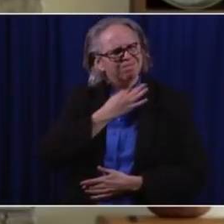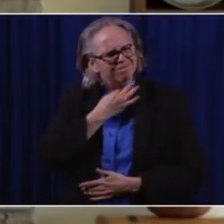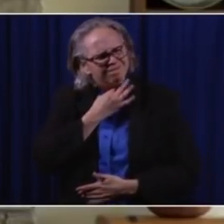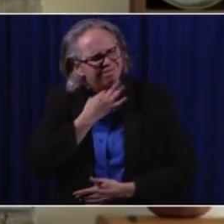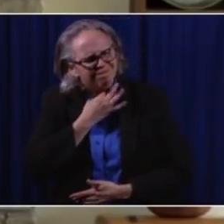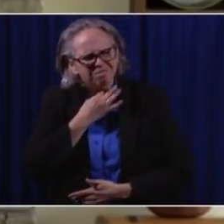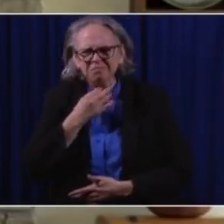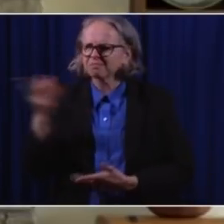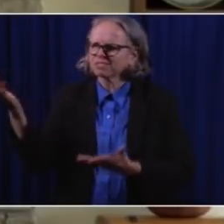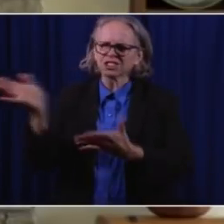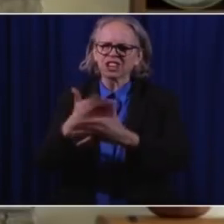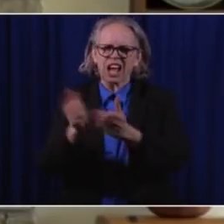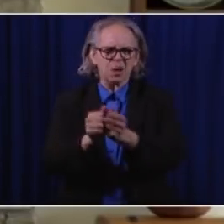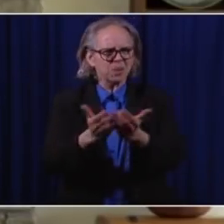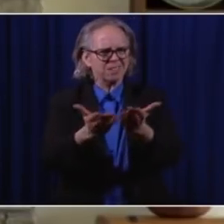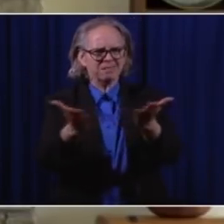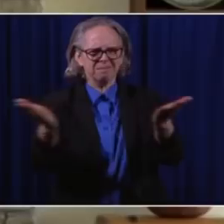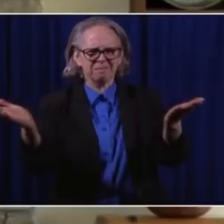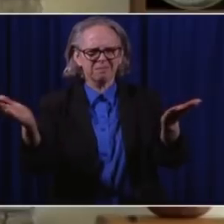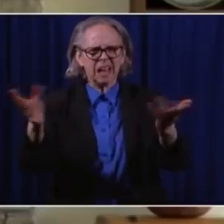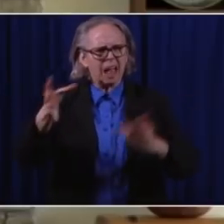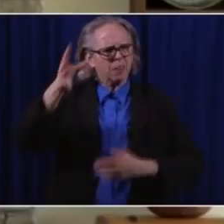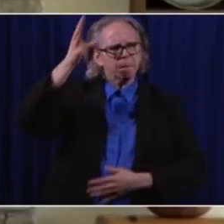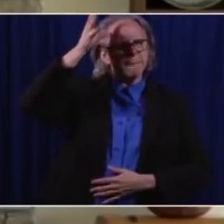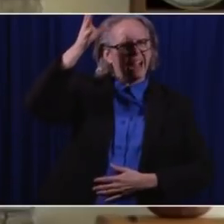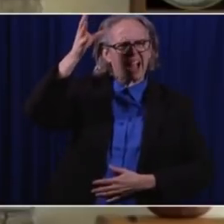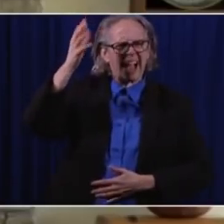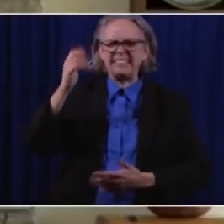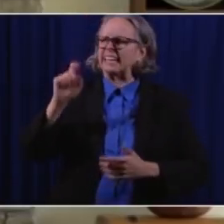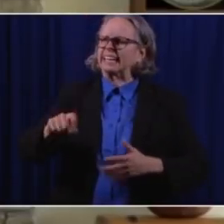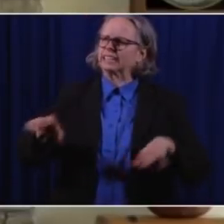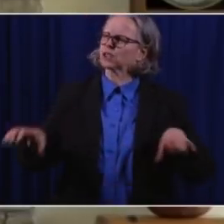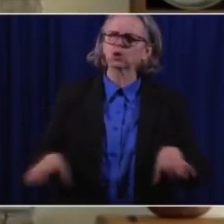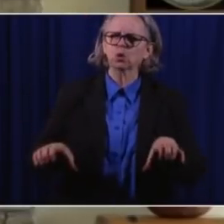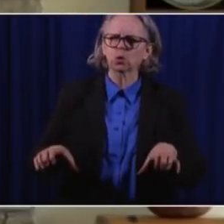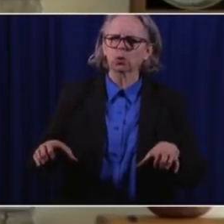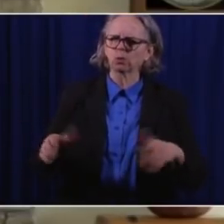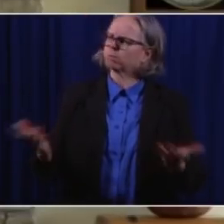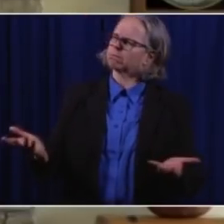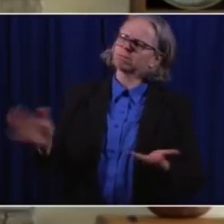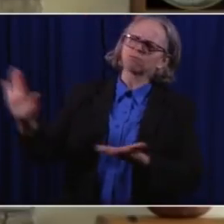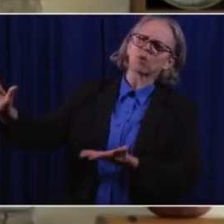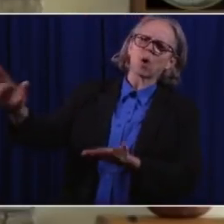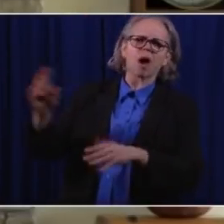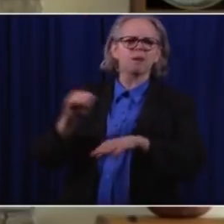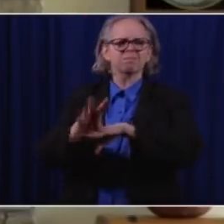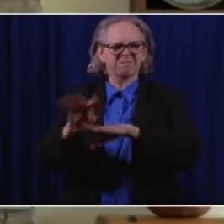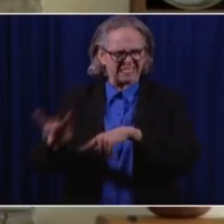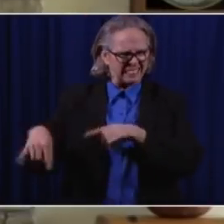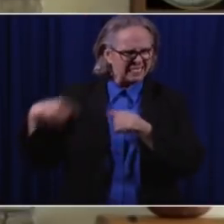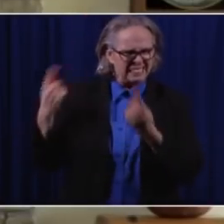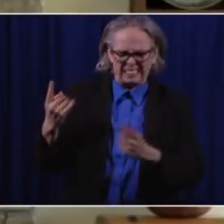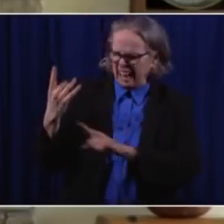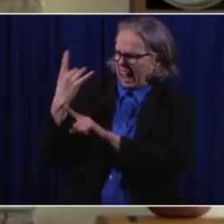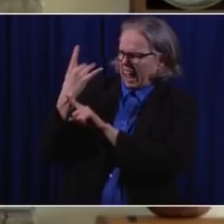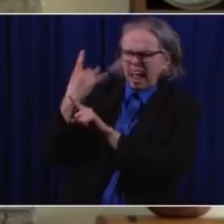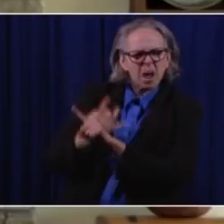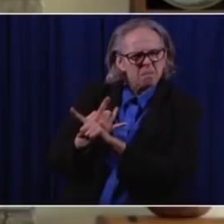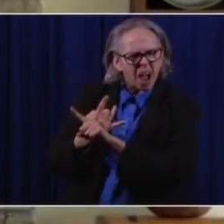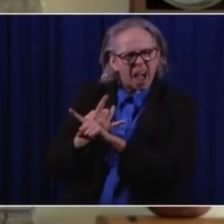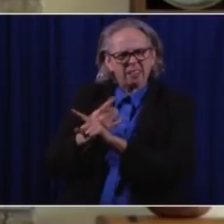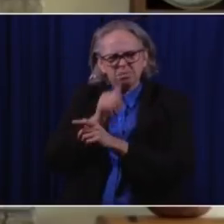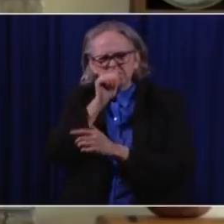Buckeyes, what do we need to do now as we deal with this? We're 8 months into this, but we are resilient. We are tough. And